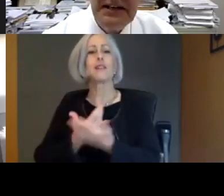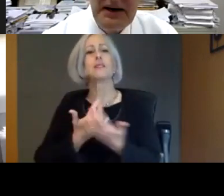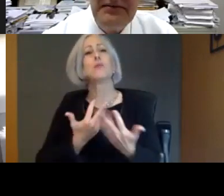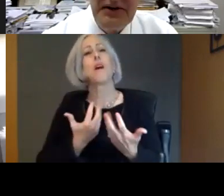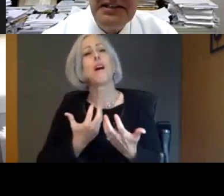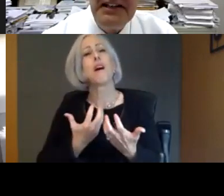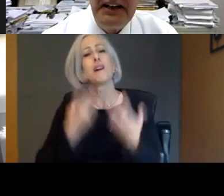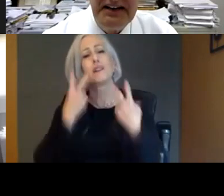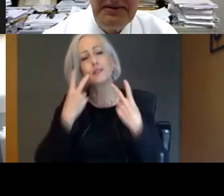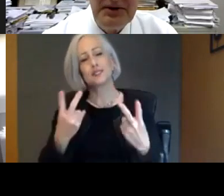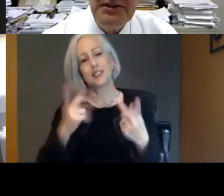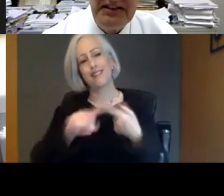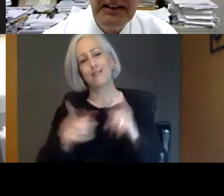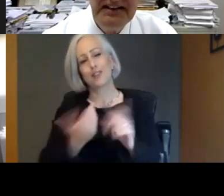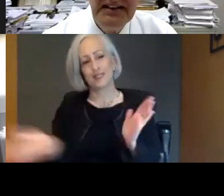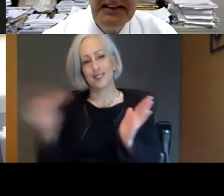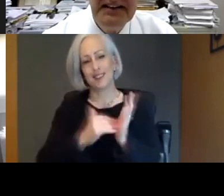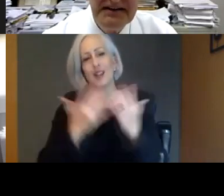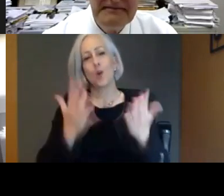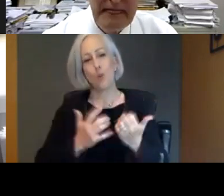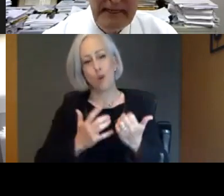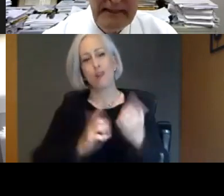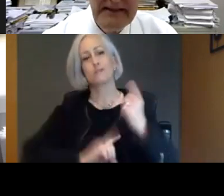to see all my friends again in person.